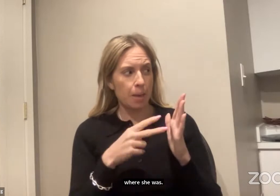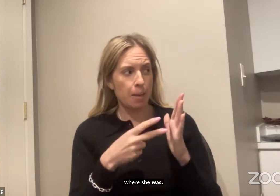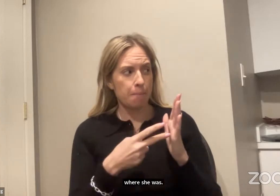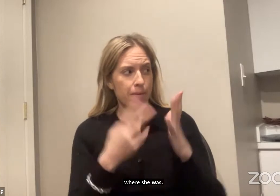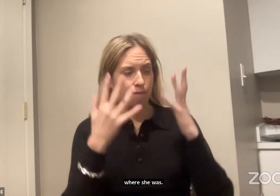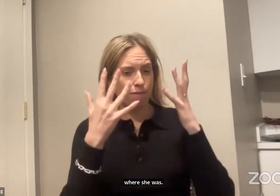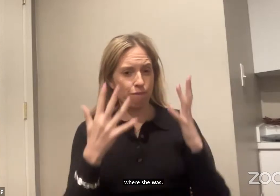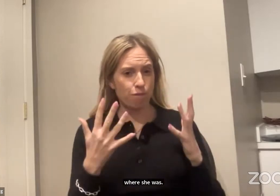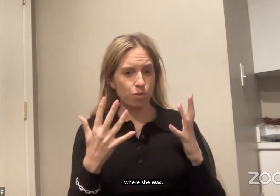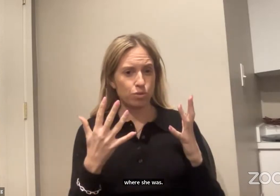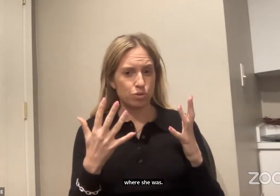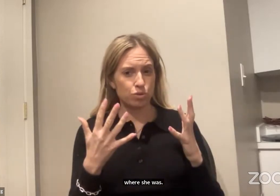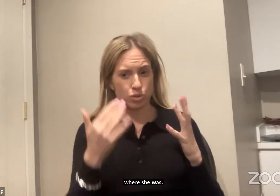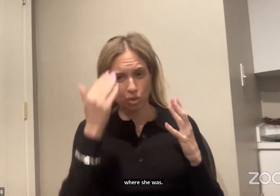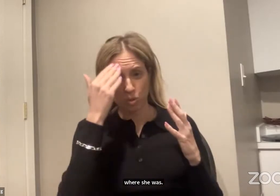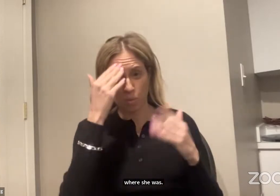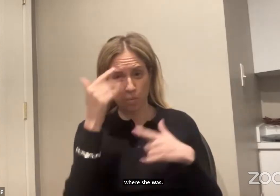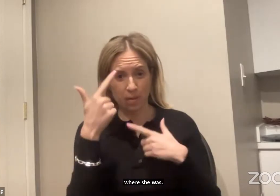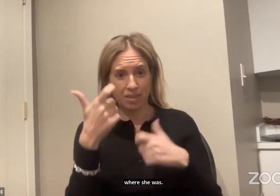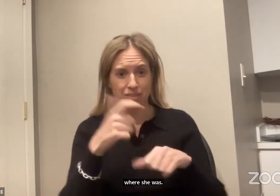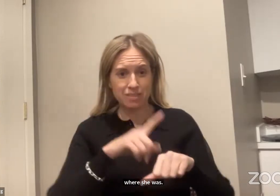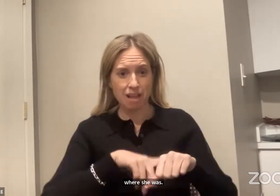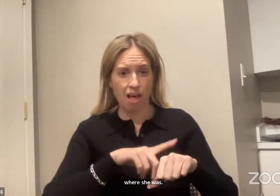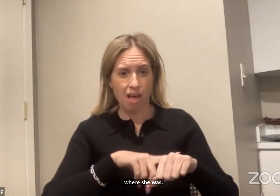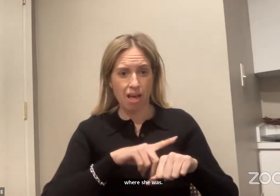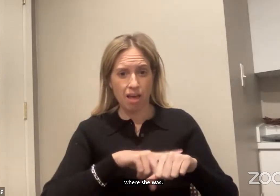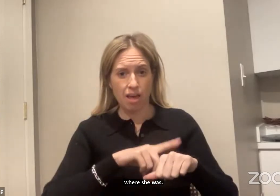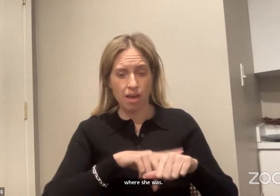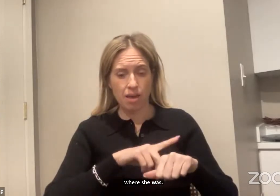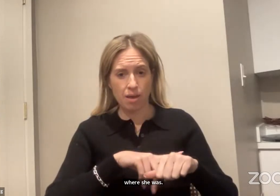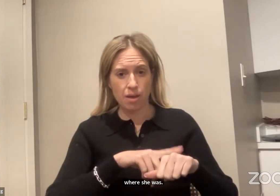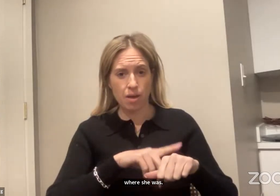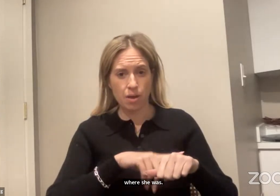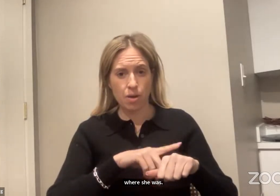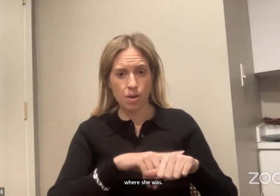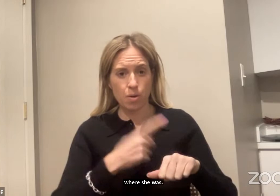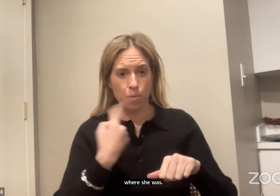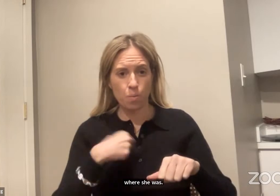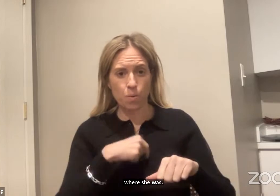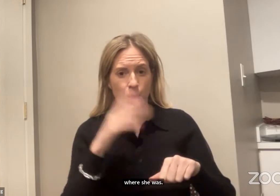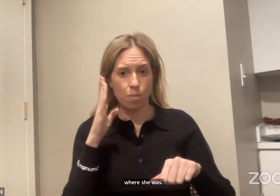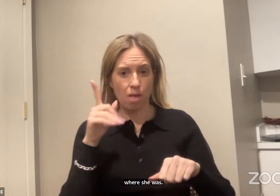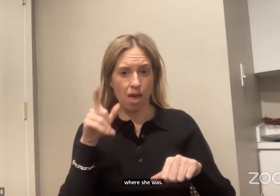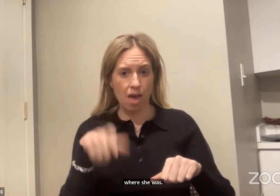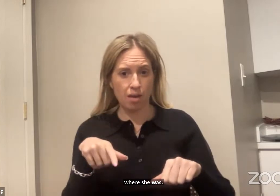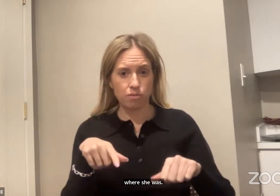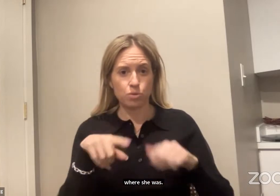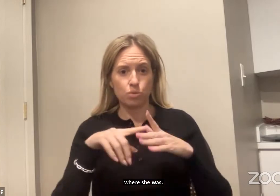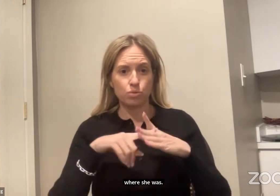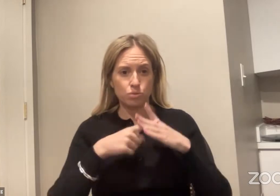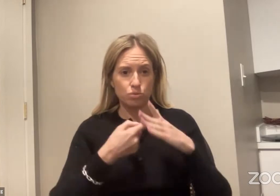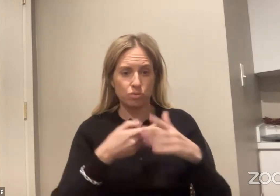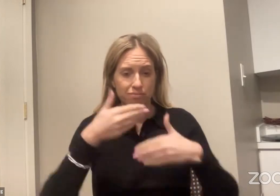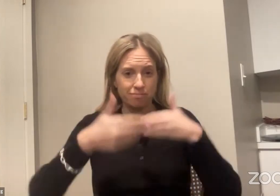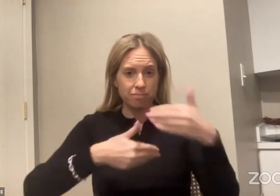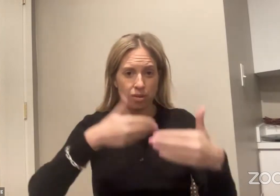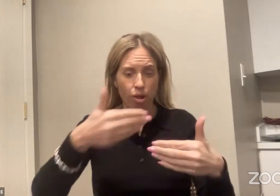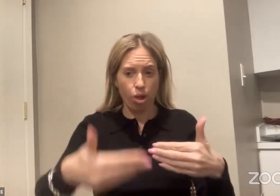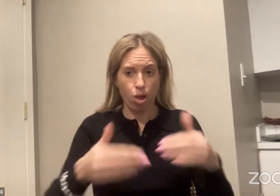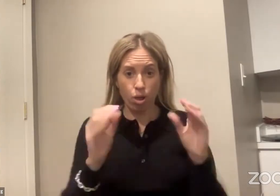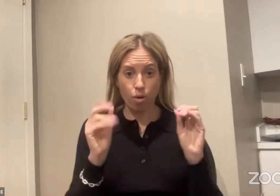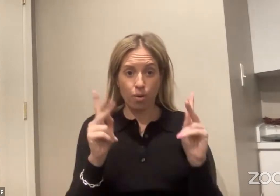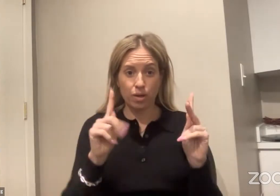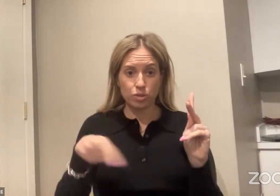unfortunately, in the interest of time, we're going to have to move forward. Okay, and just